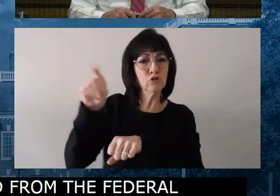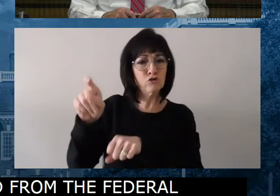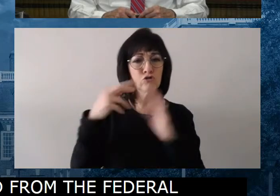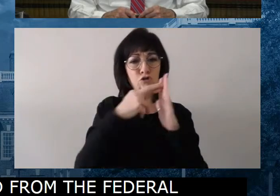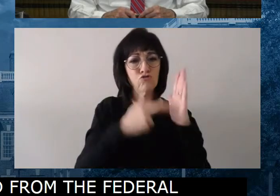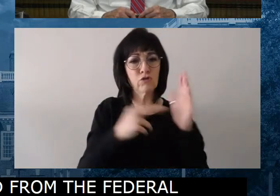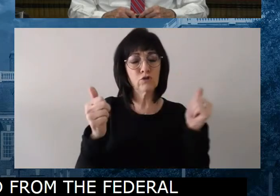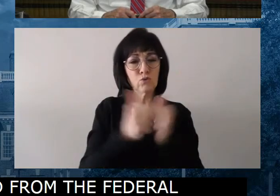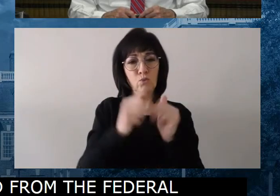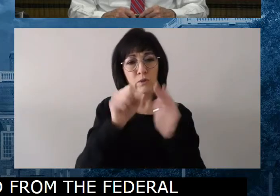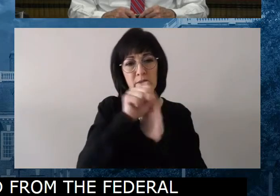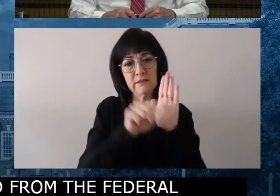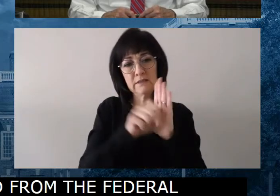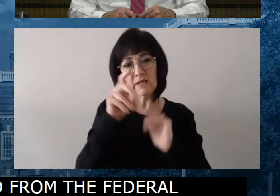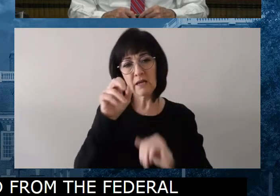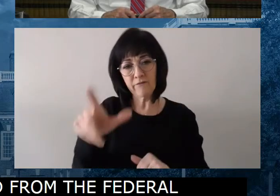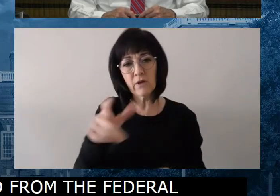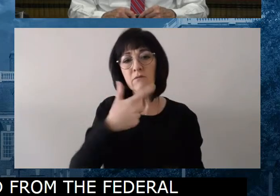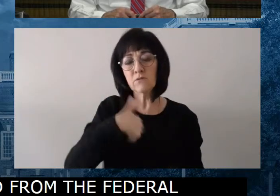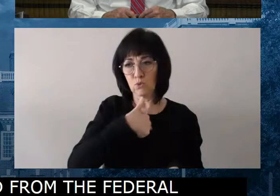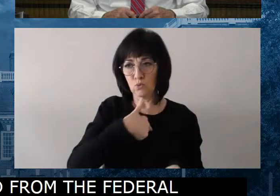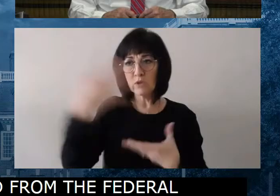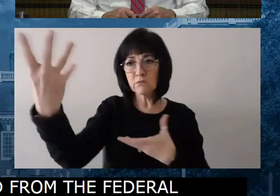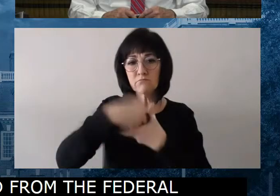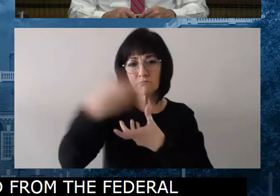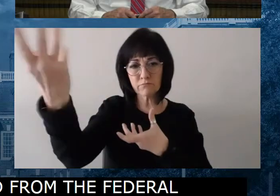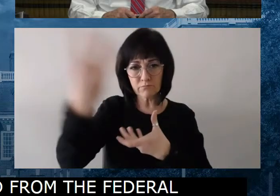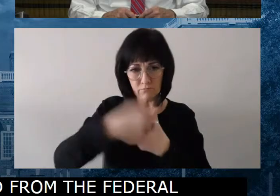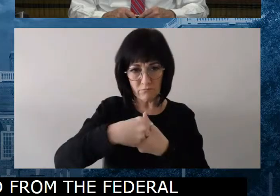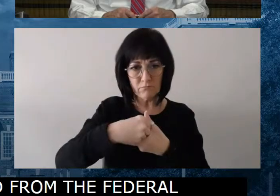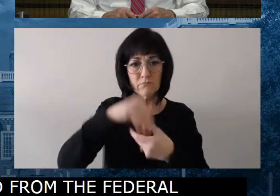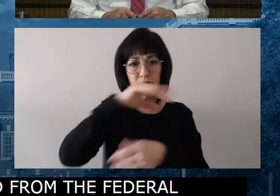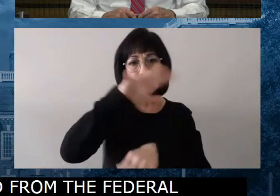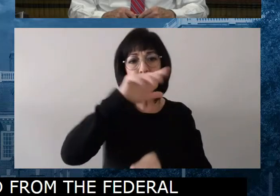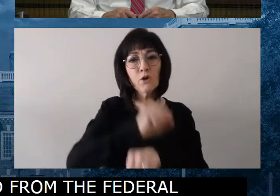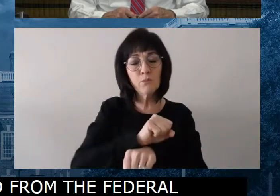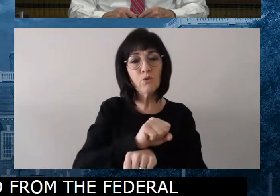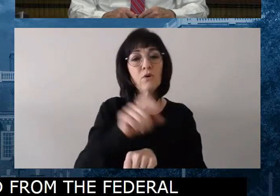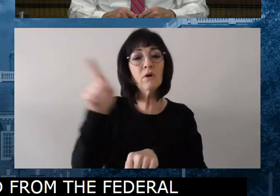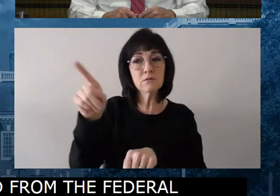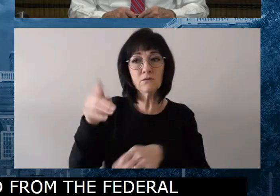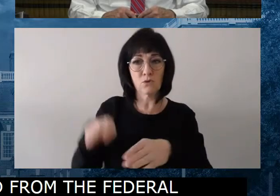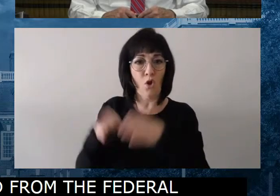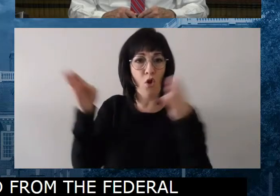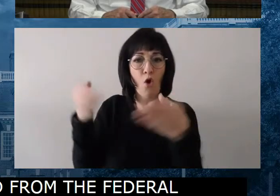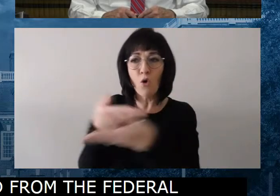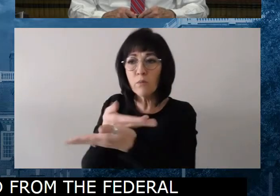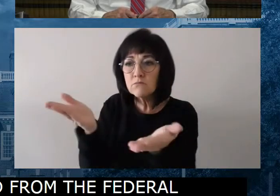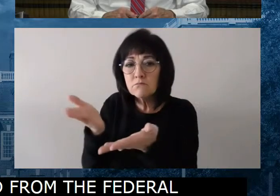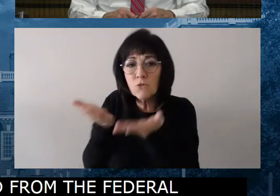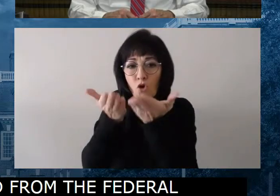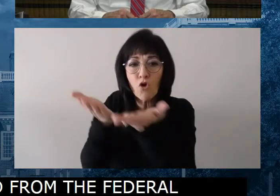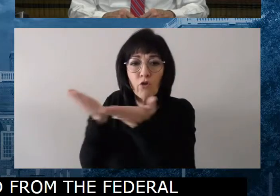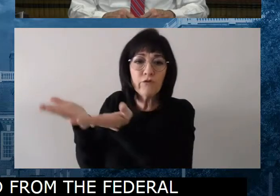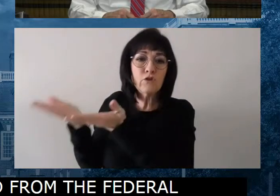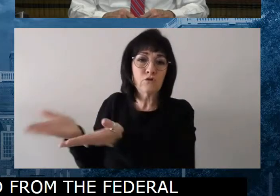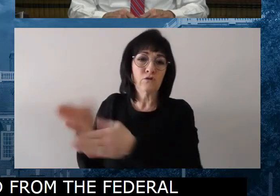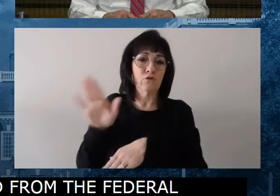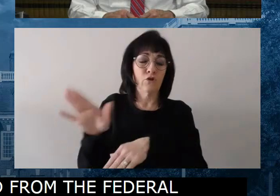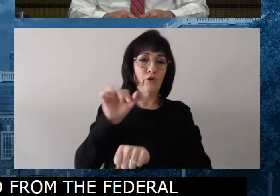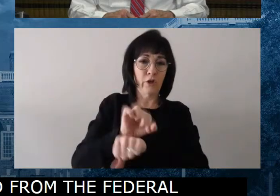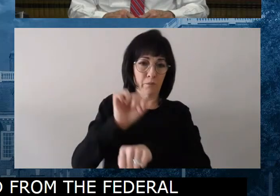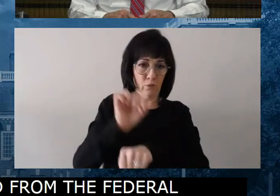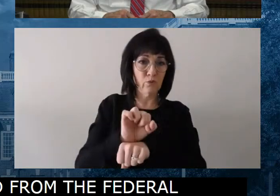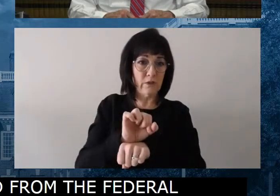them appointments, and they make those available to their employees at our major clinics. So we're making